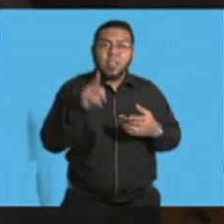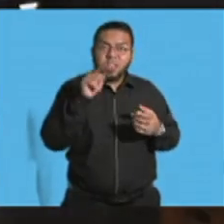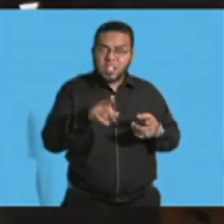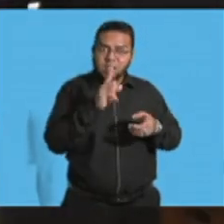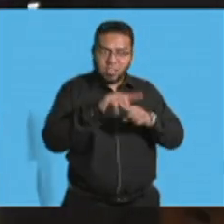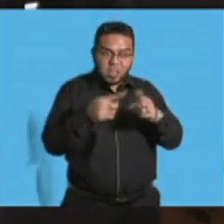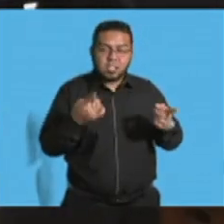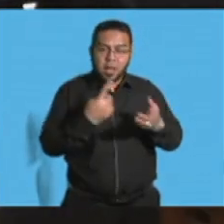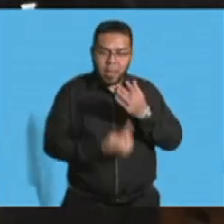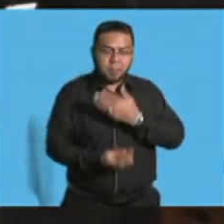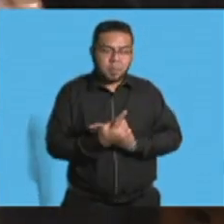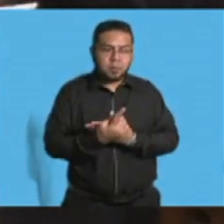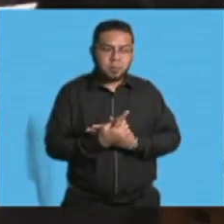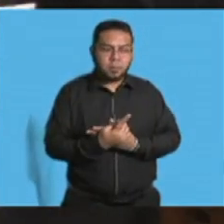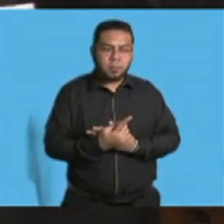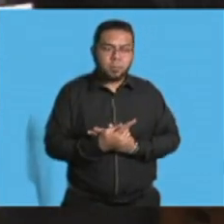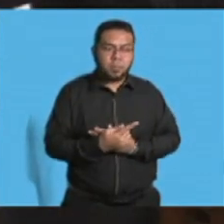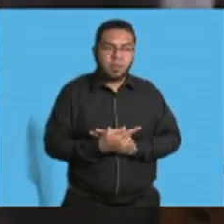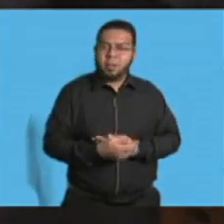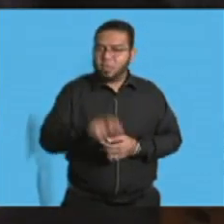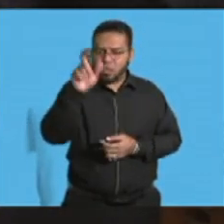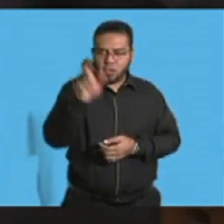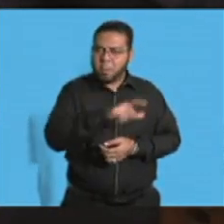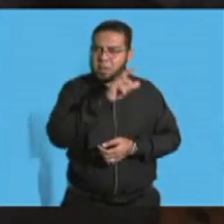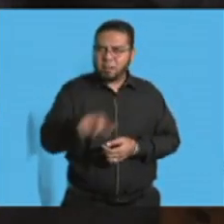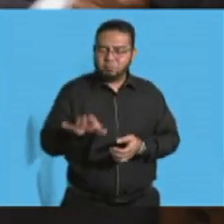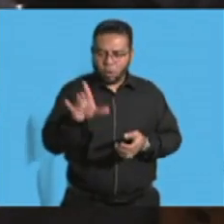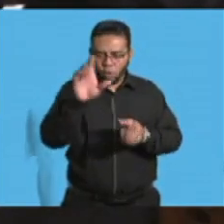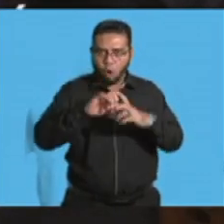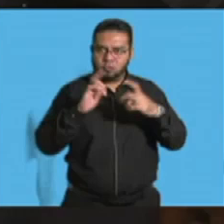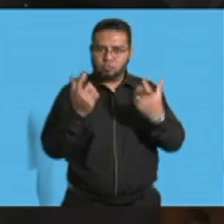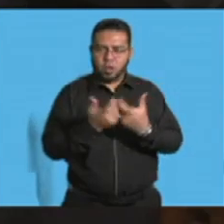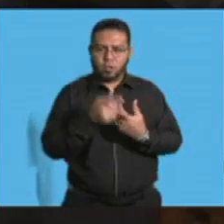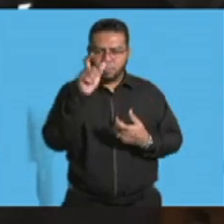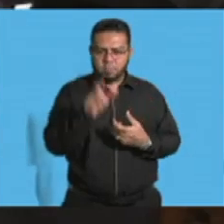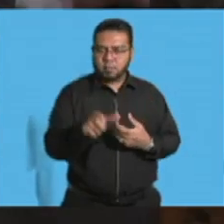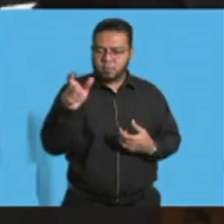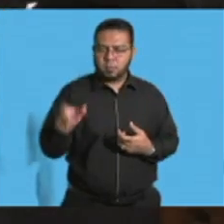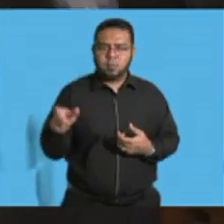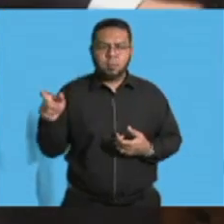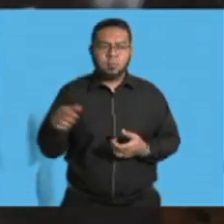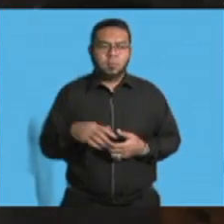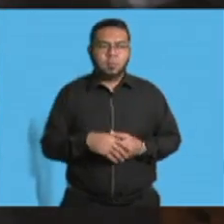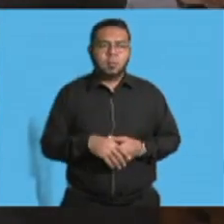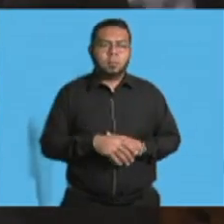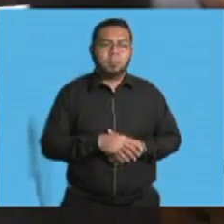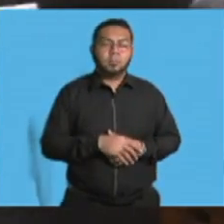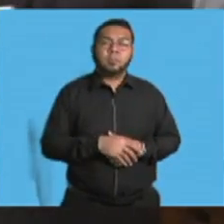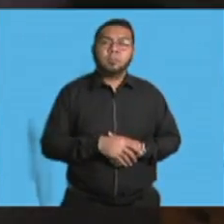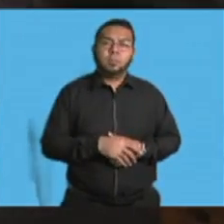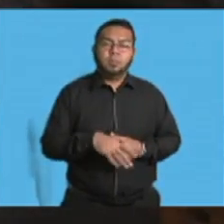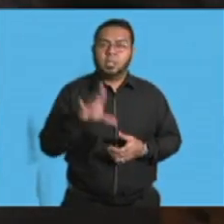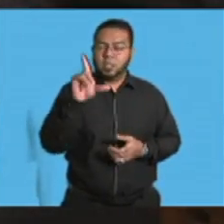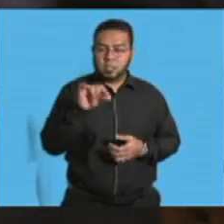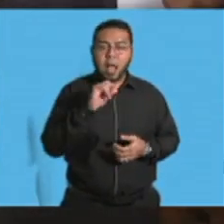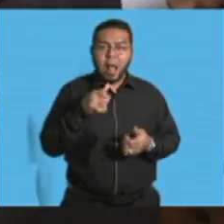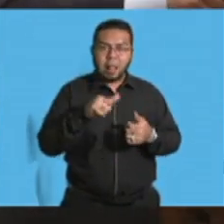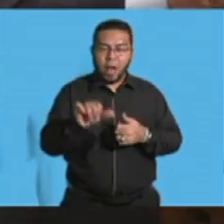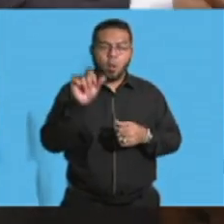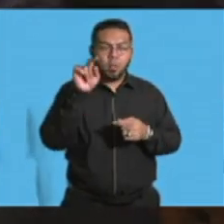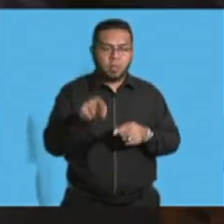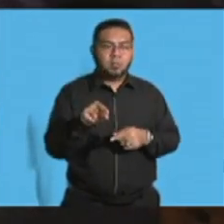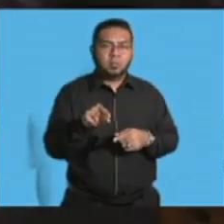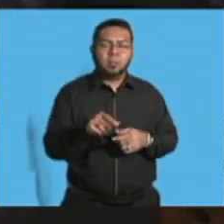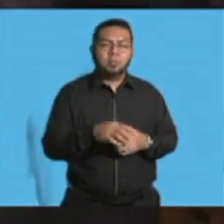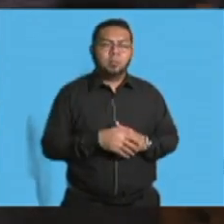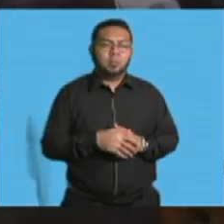happen. These things do happen. The reality is, Madam Speaker, that the provision of employment does allow that. The contracts do